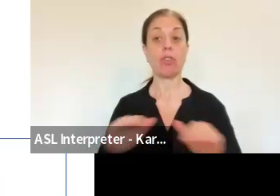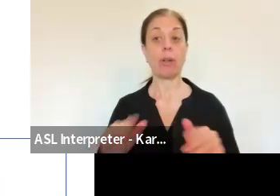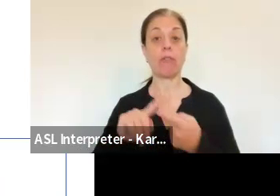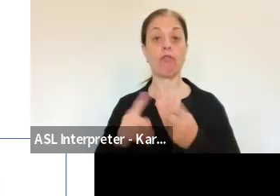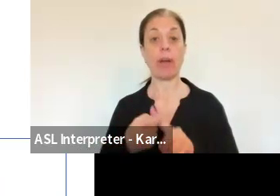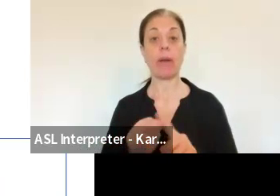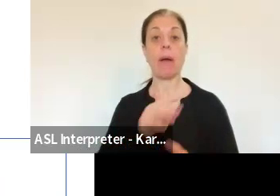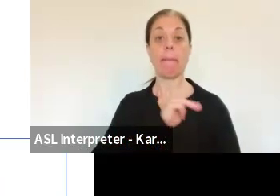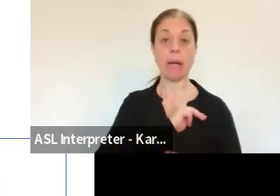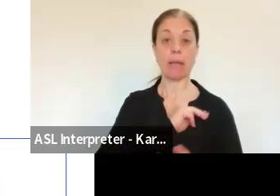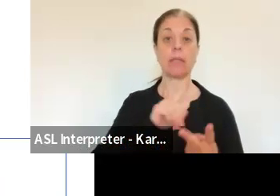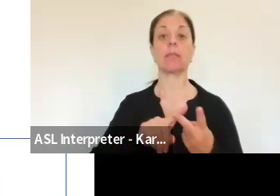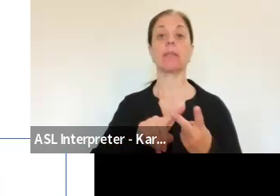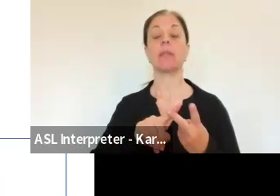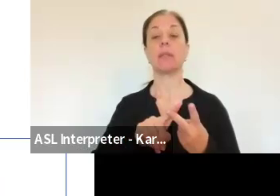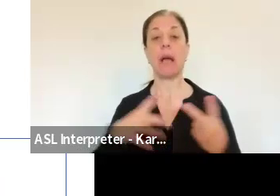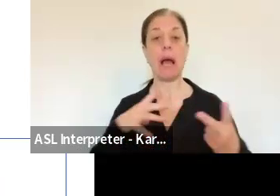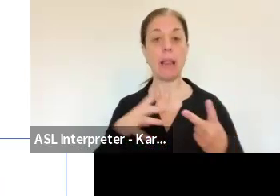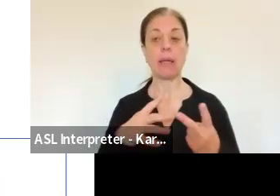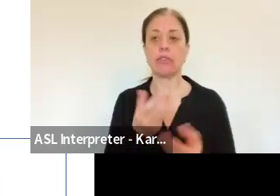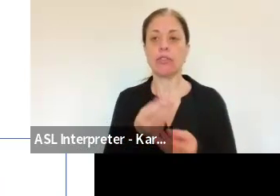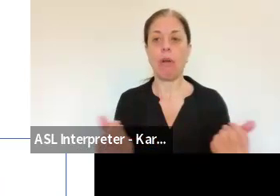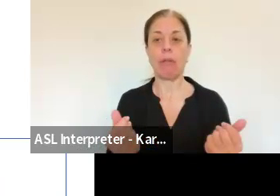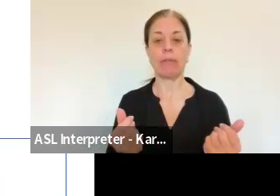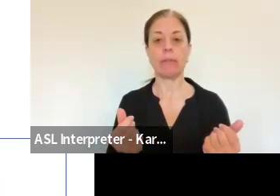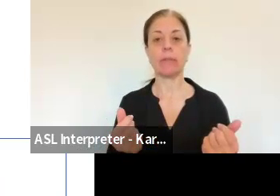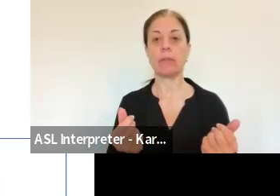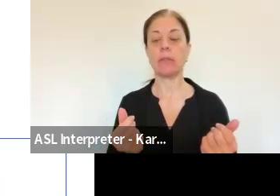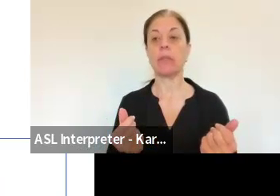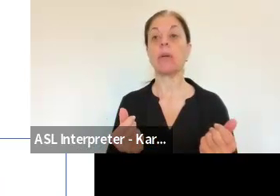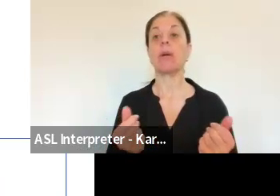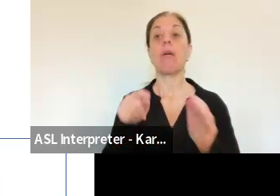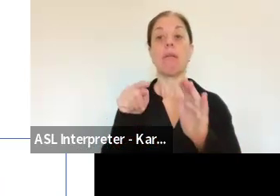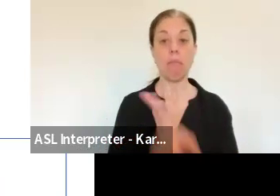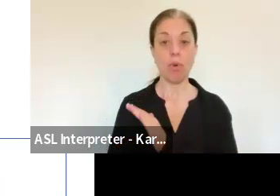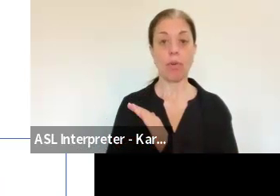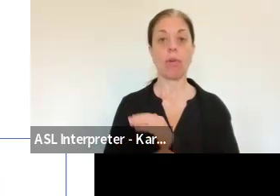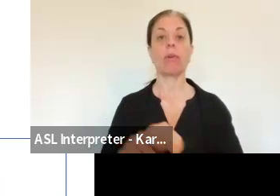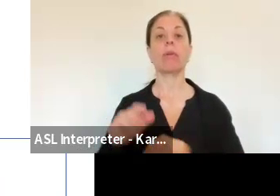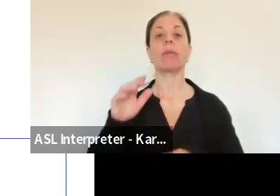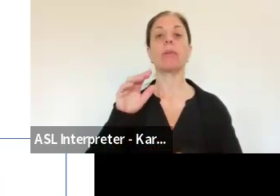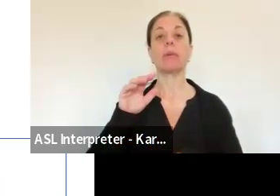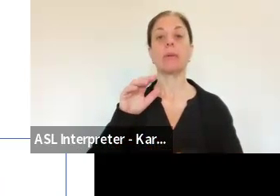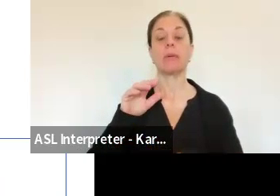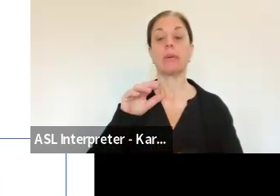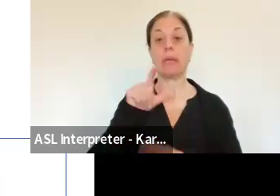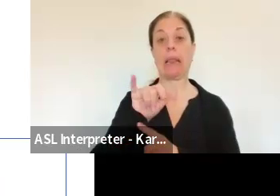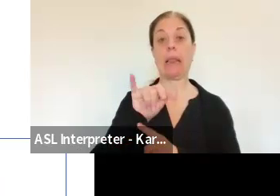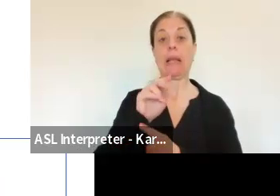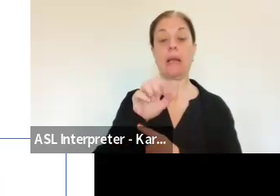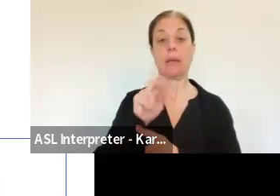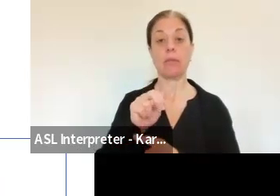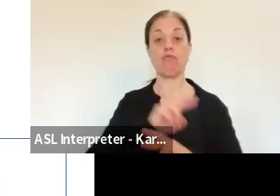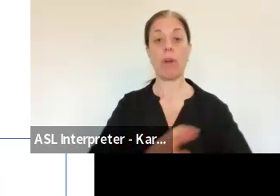Linden and Holiday Pregarit solved a headline-making murder on Martha's Vineyard, Linden is ready to